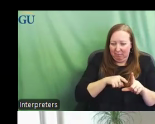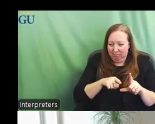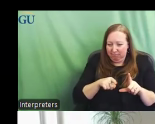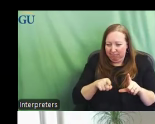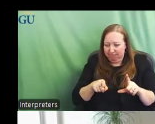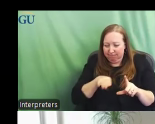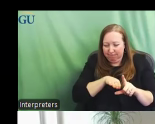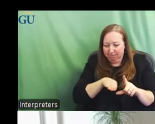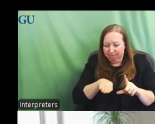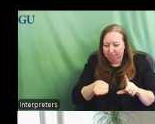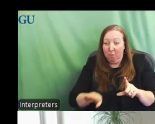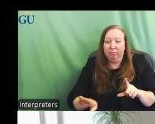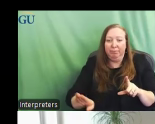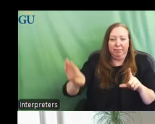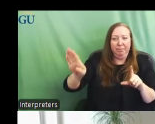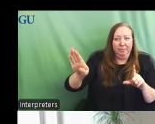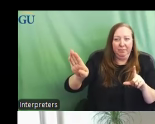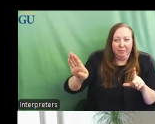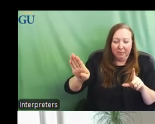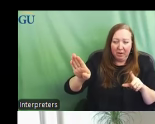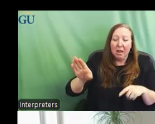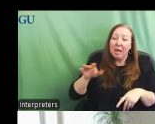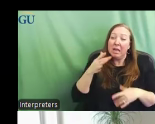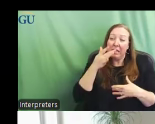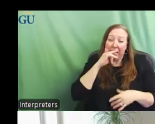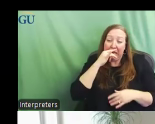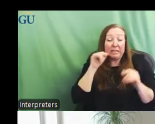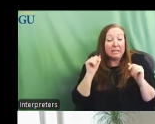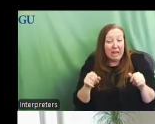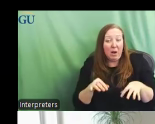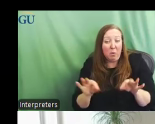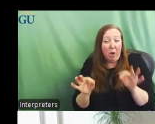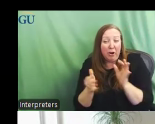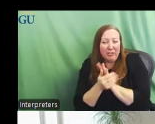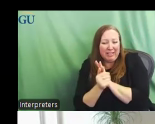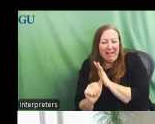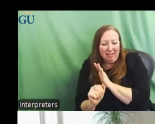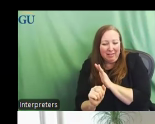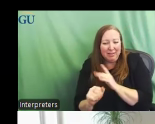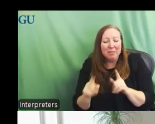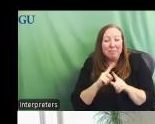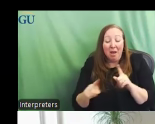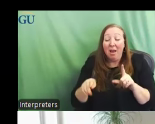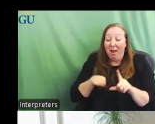acquiring skills faster than they would without intervention, but they're not quite meeting their